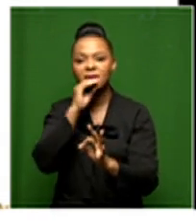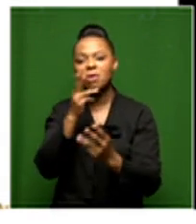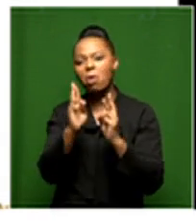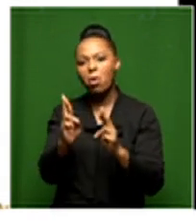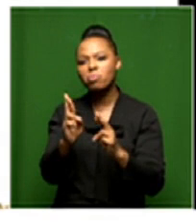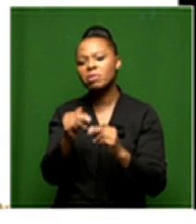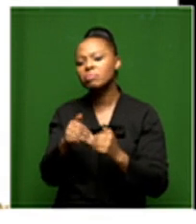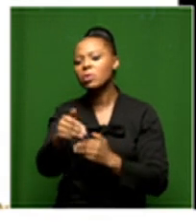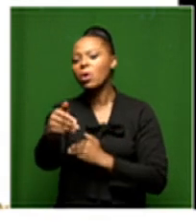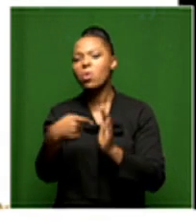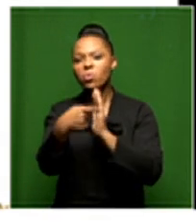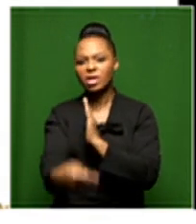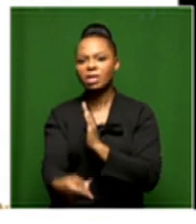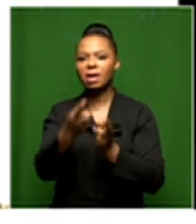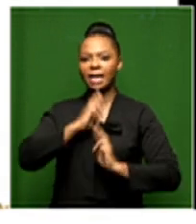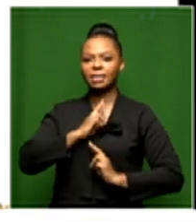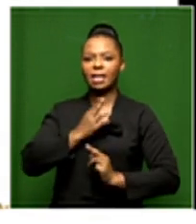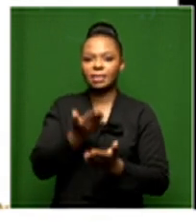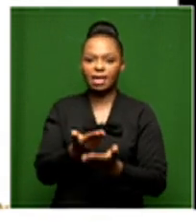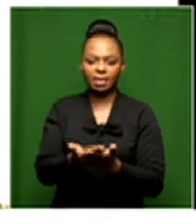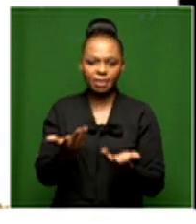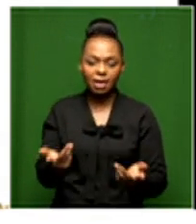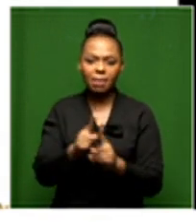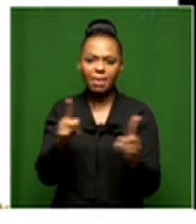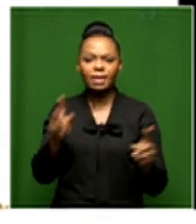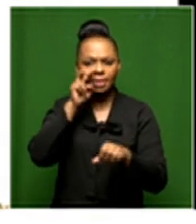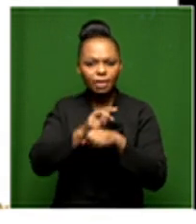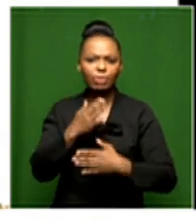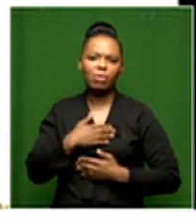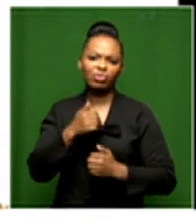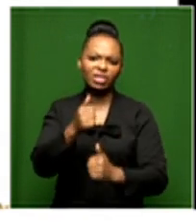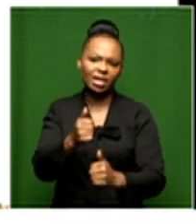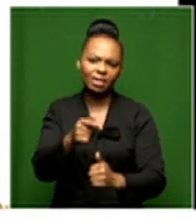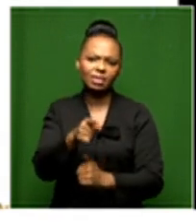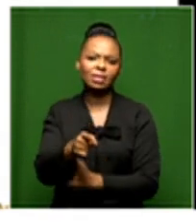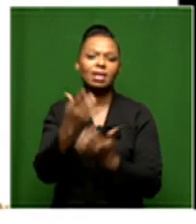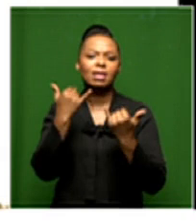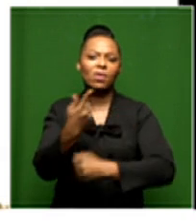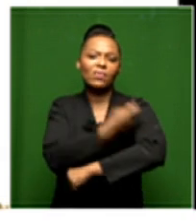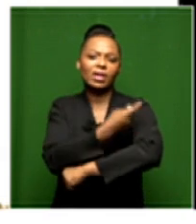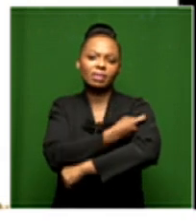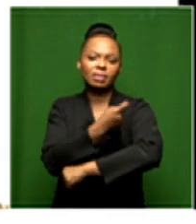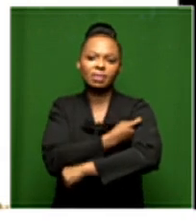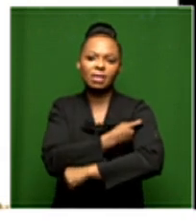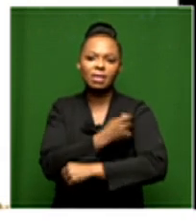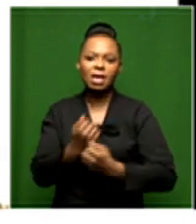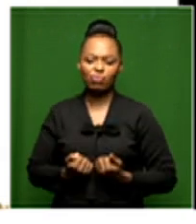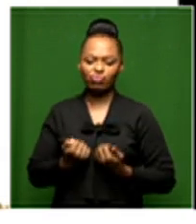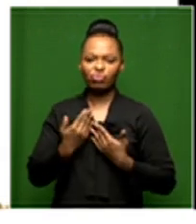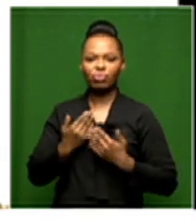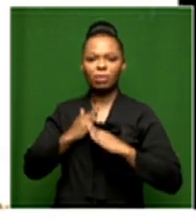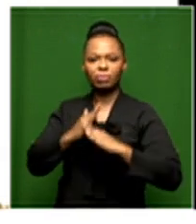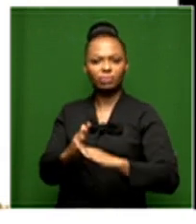sometime this week. I do think it's important to also appreciate that vaccines stimulate a number of immune